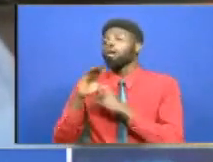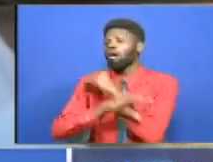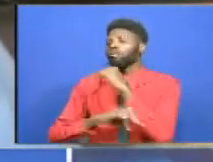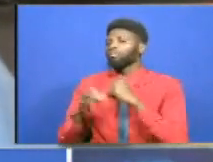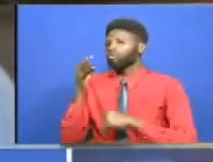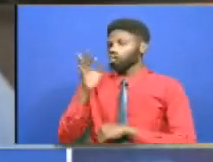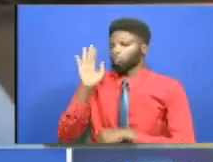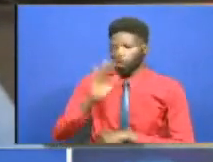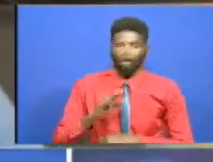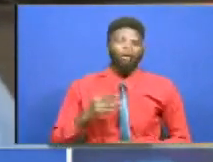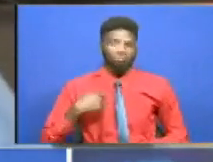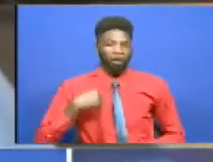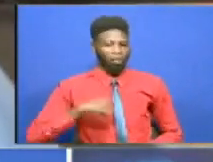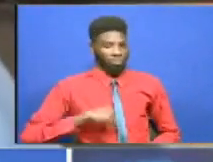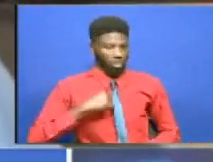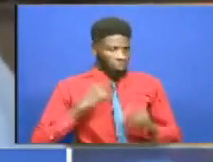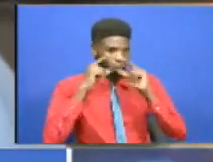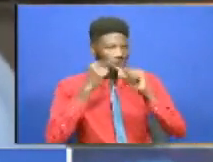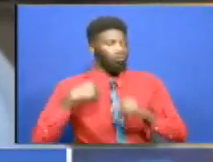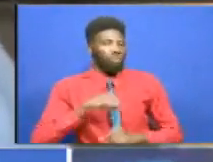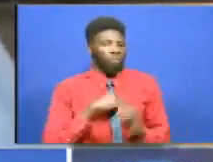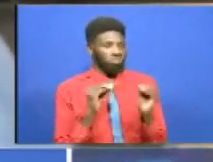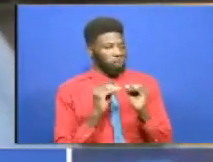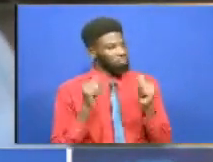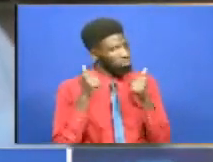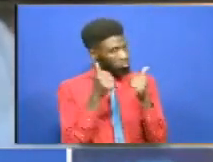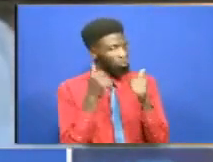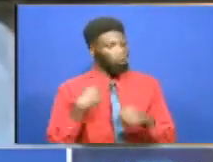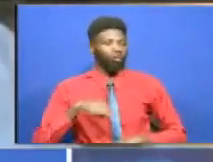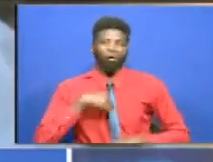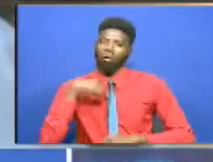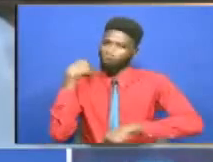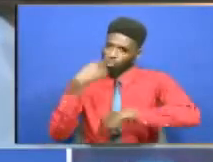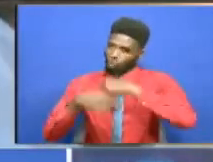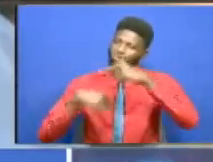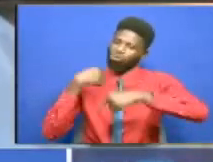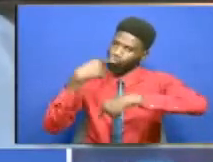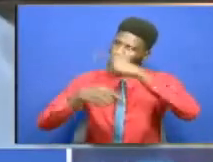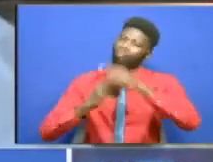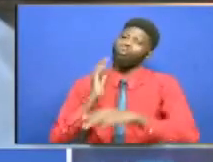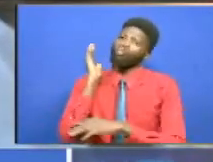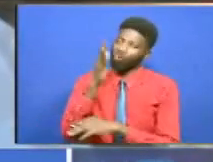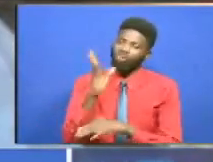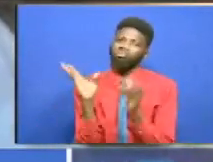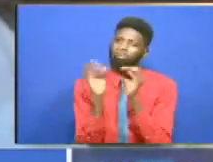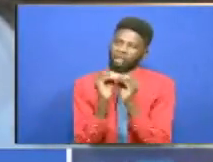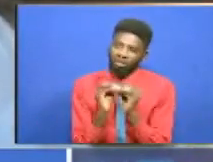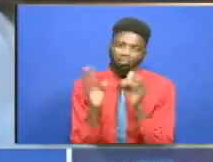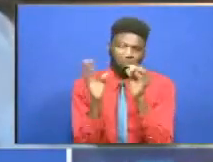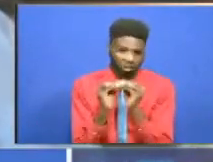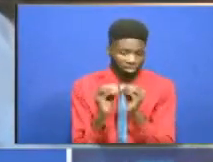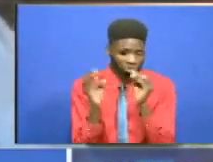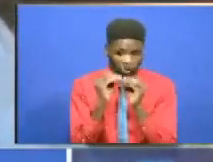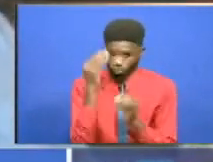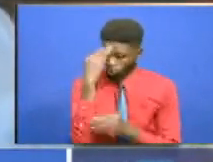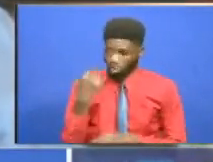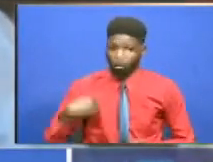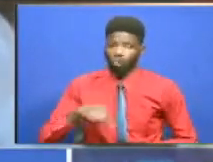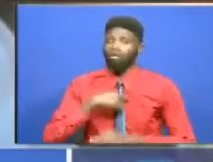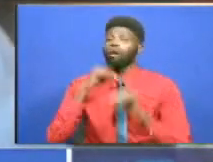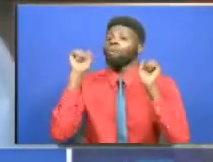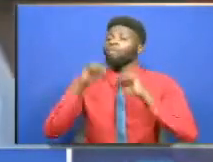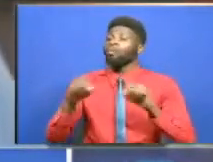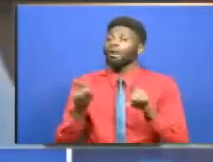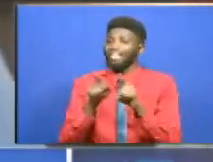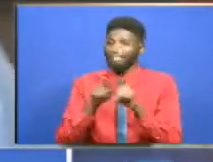that we had a very fruitful meeting, and that we shall continue to perpetuate and to propagate these meetings so that we can reach